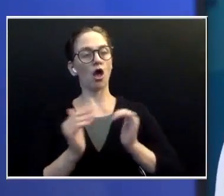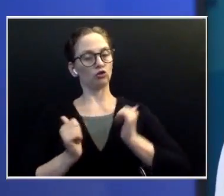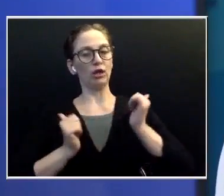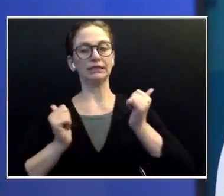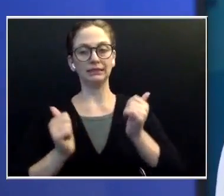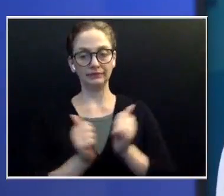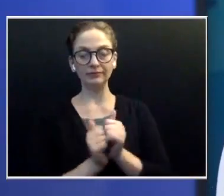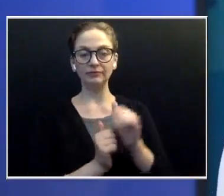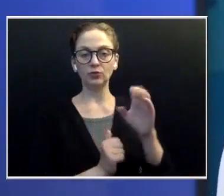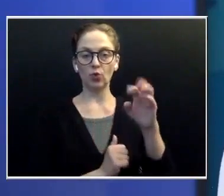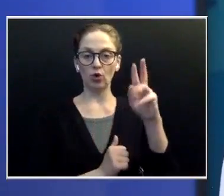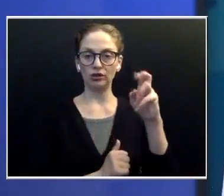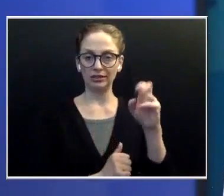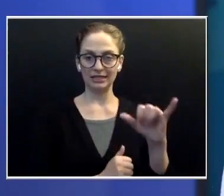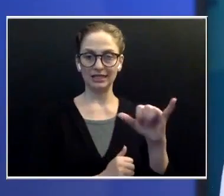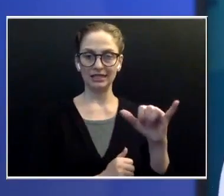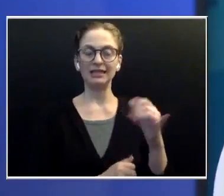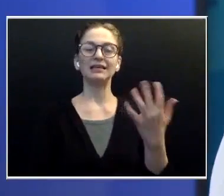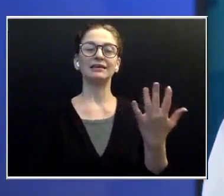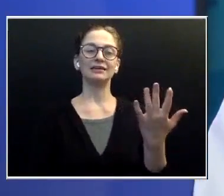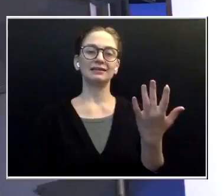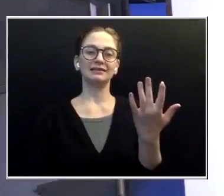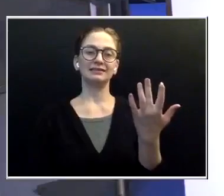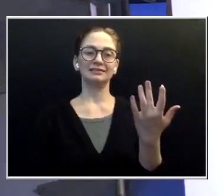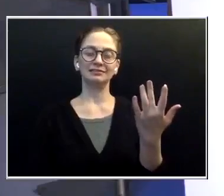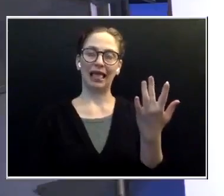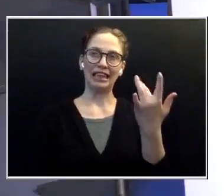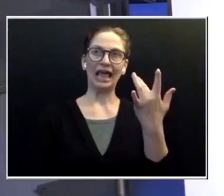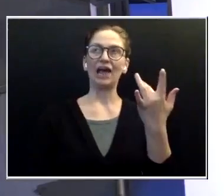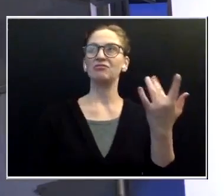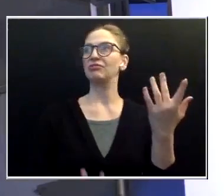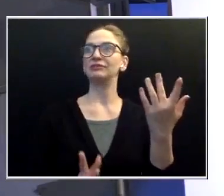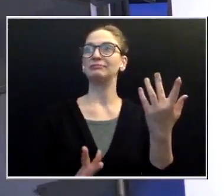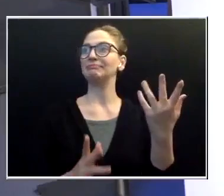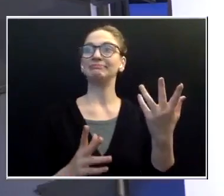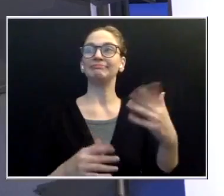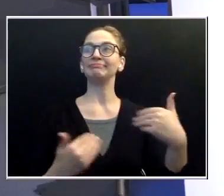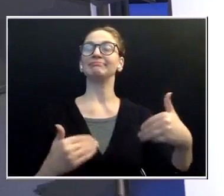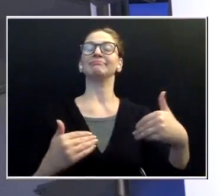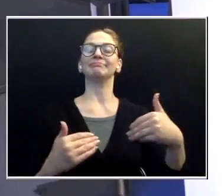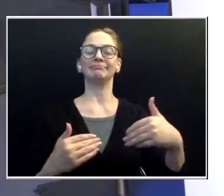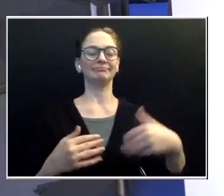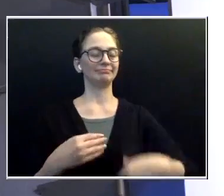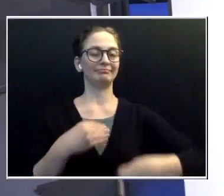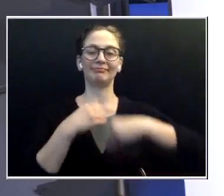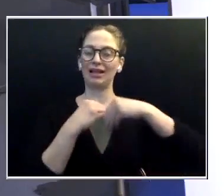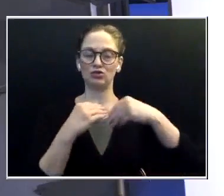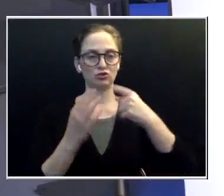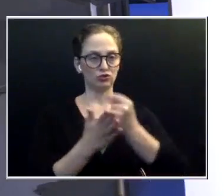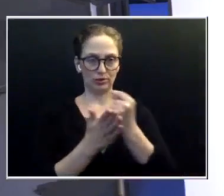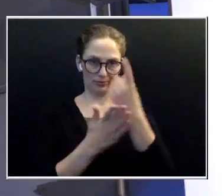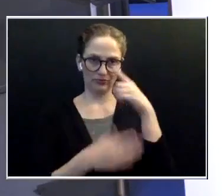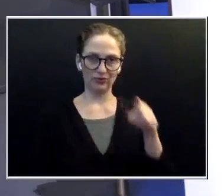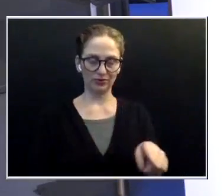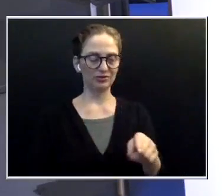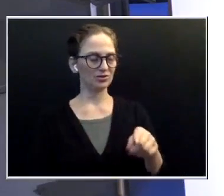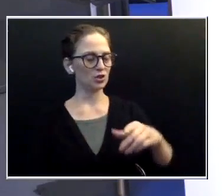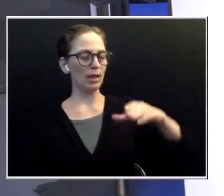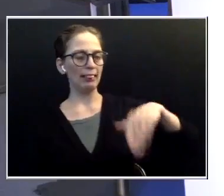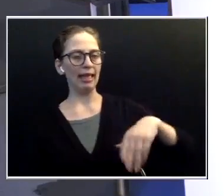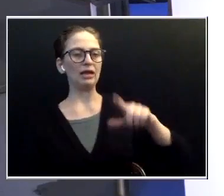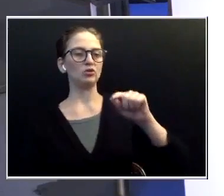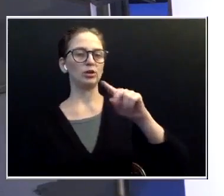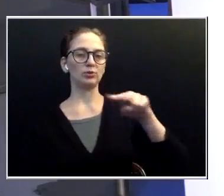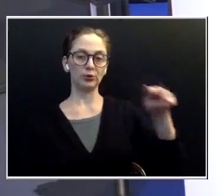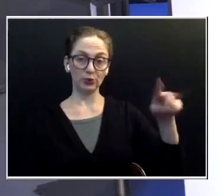about like out of ordinary options for her. So, Courtney, in late 2022, you were trying to get approved for this kidney transplant. You were